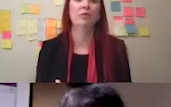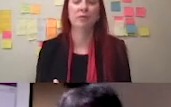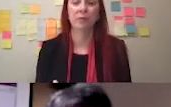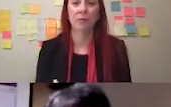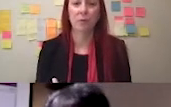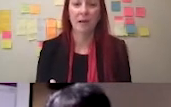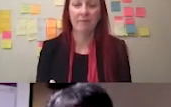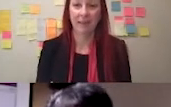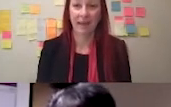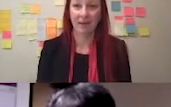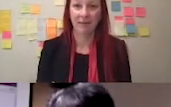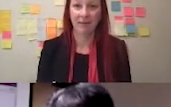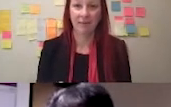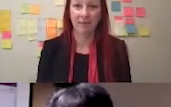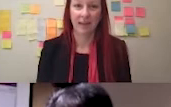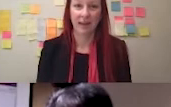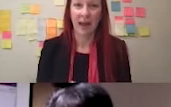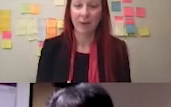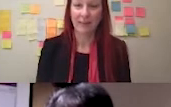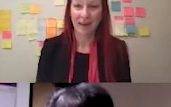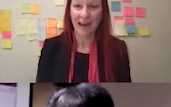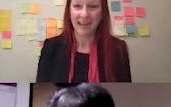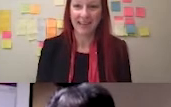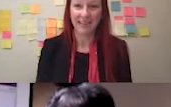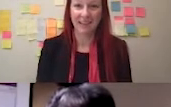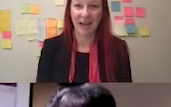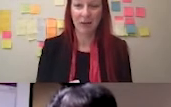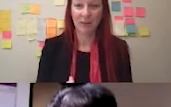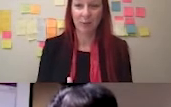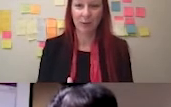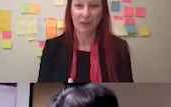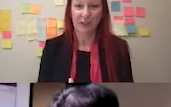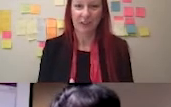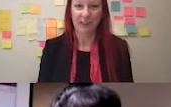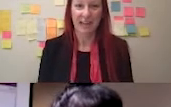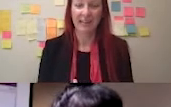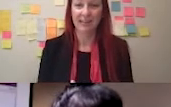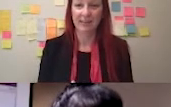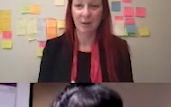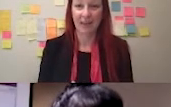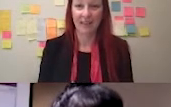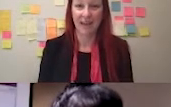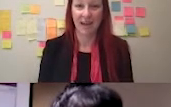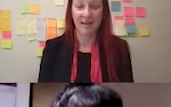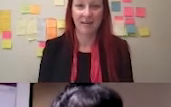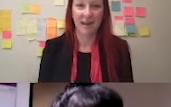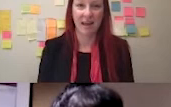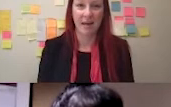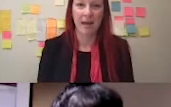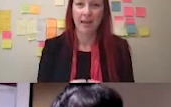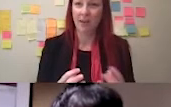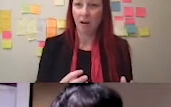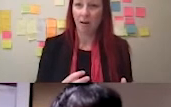a beautiful flavour, how it's made, how it's brewed. It's a slowing